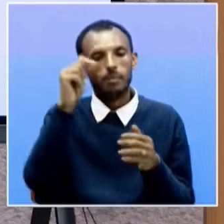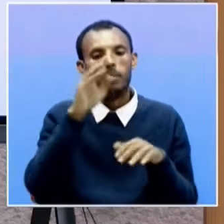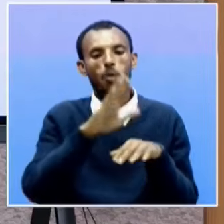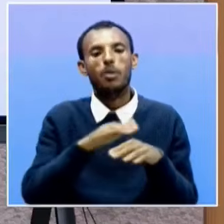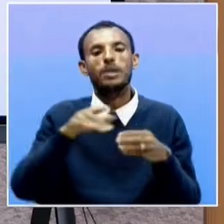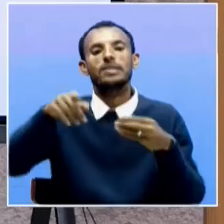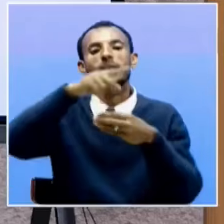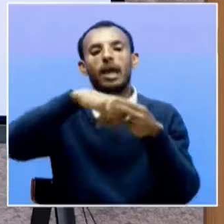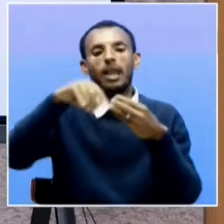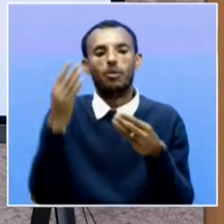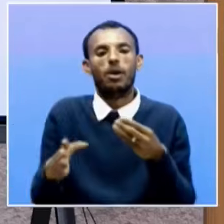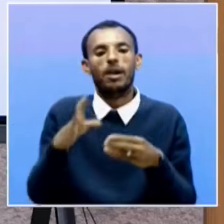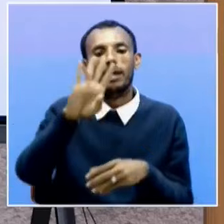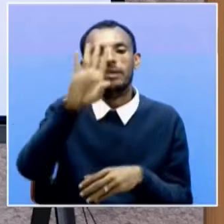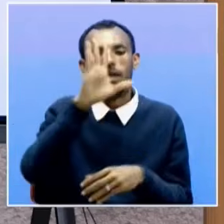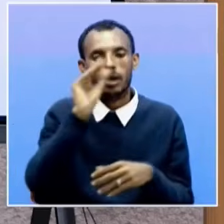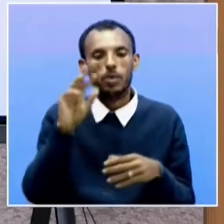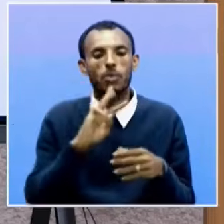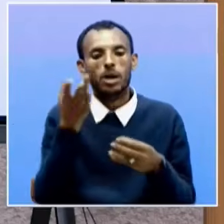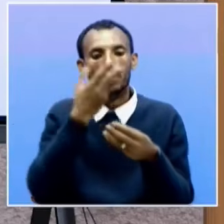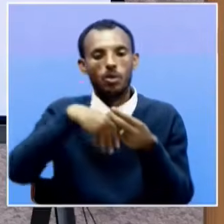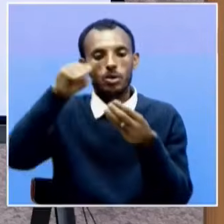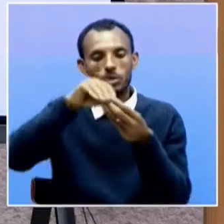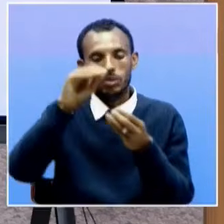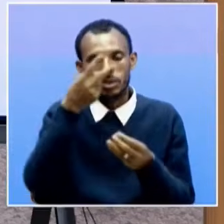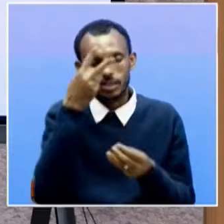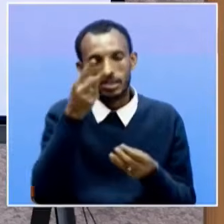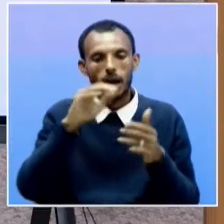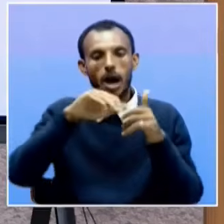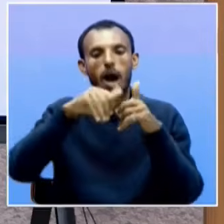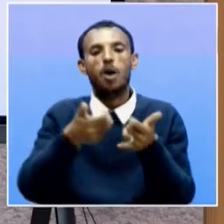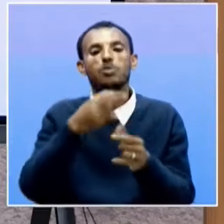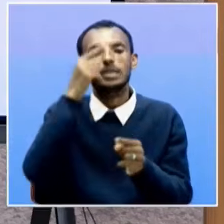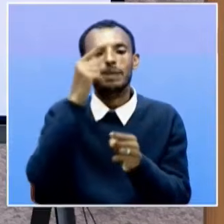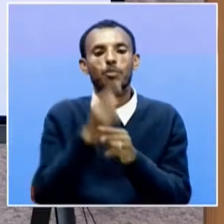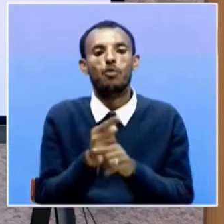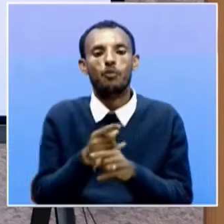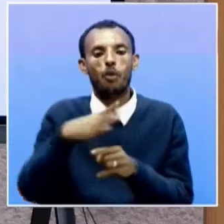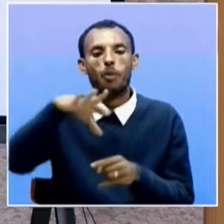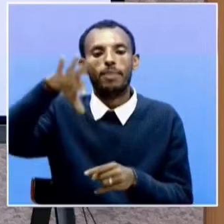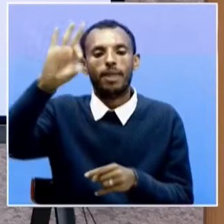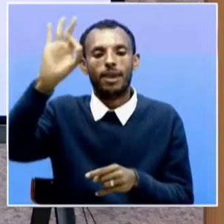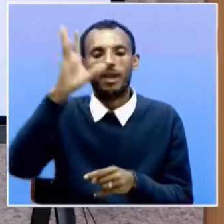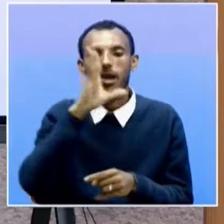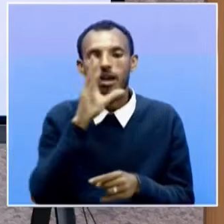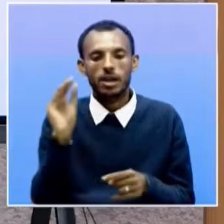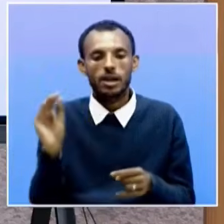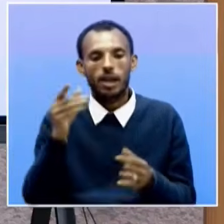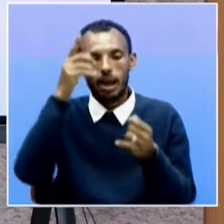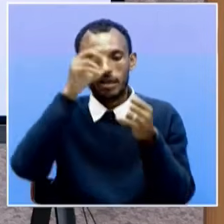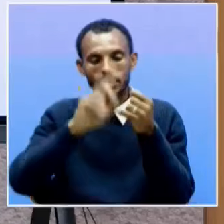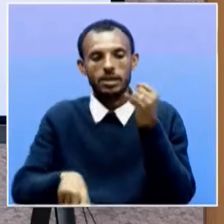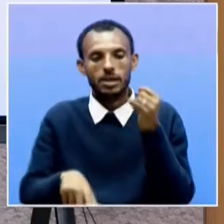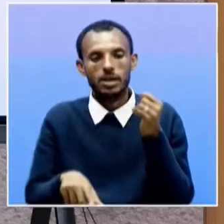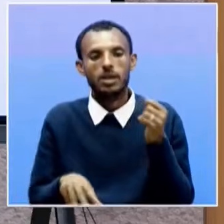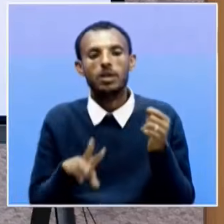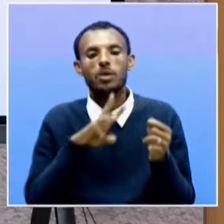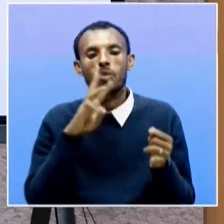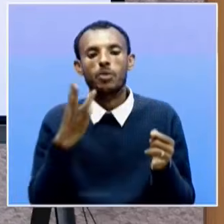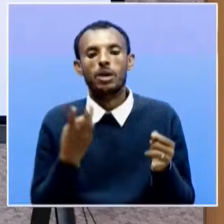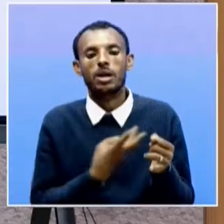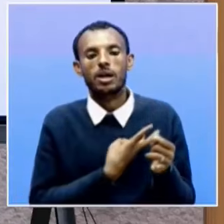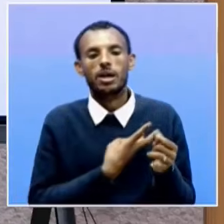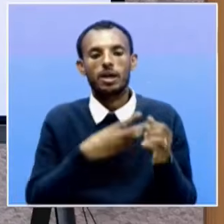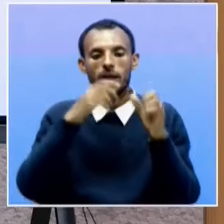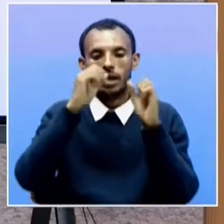cyclic quadrilateral, and we have also seen how the proof is obtained. Lastly, we